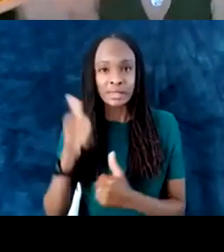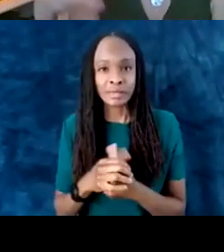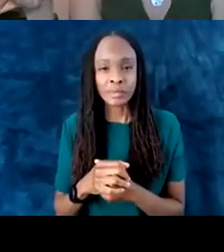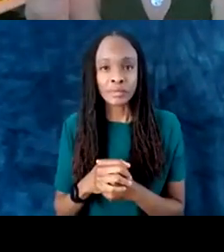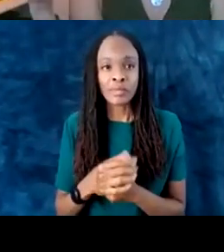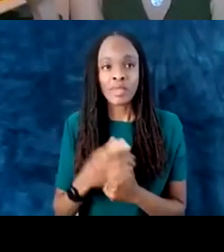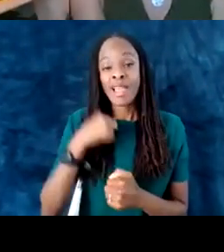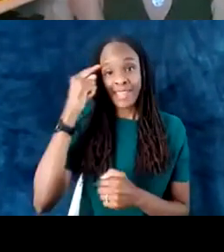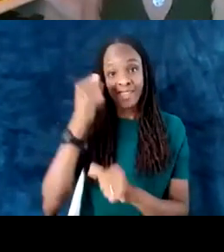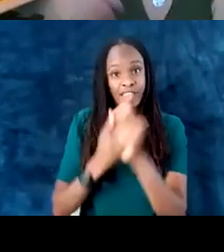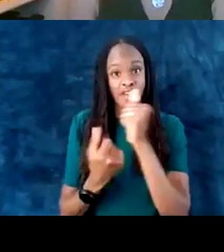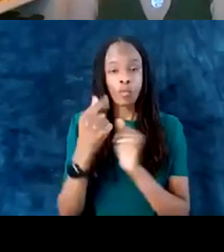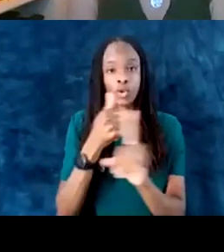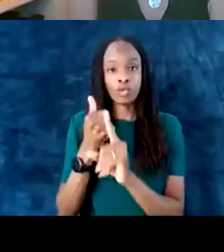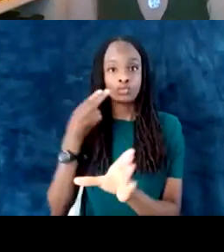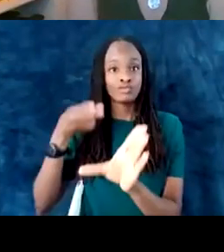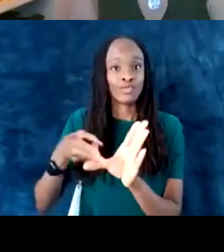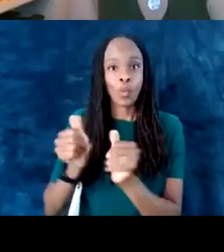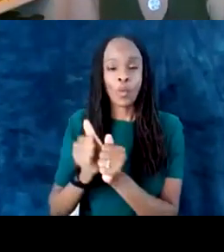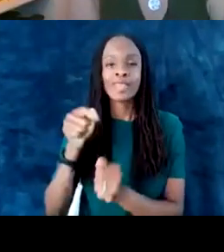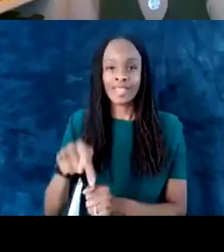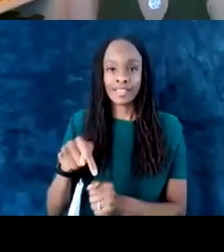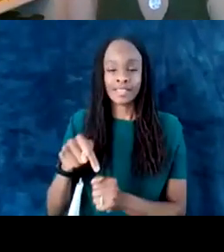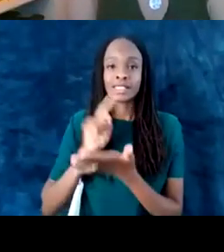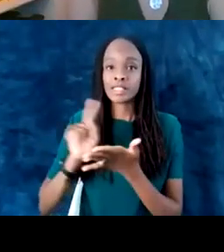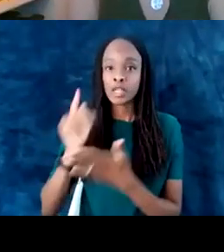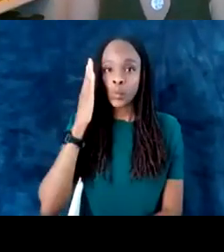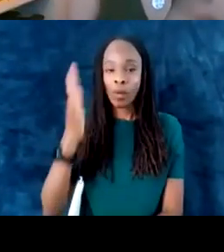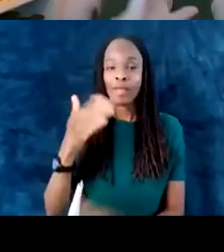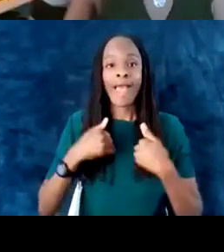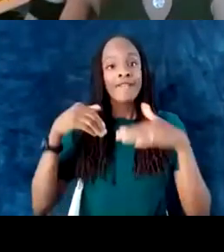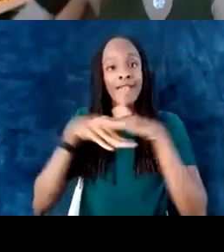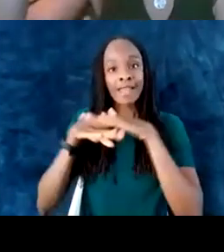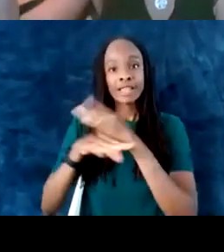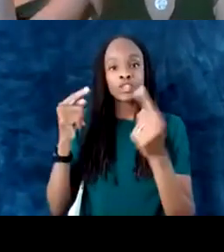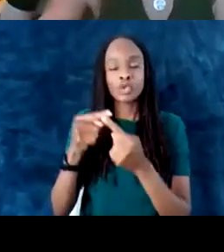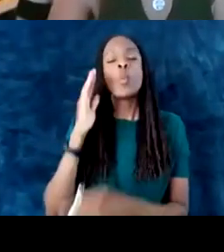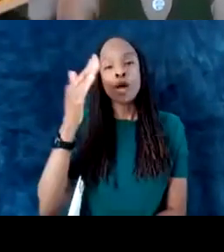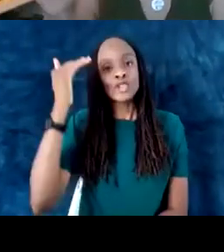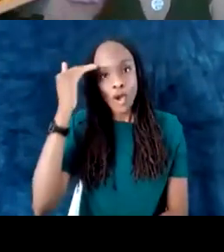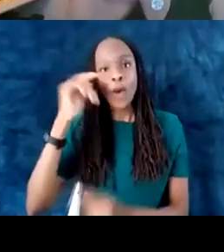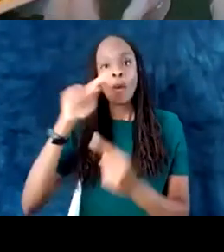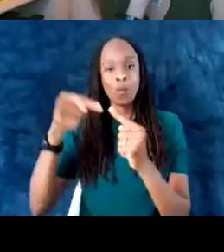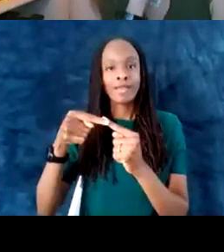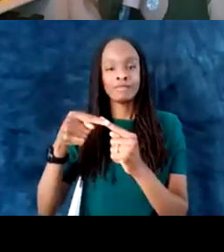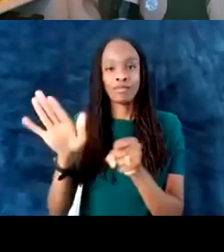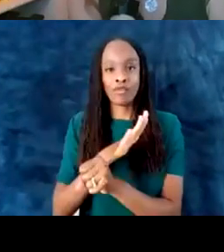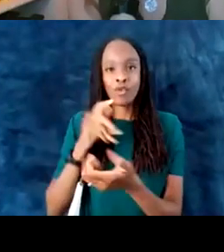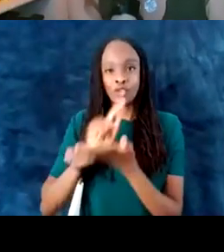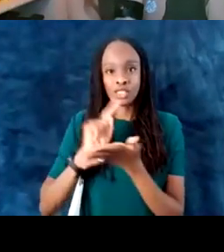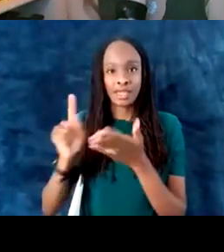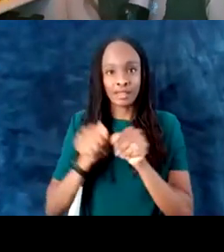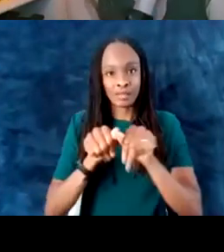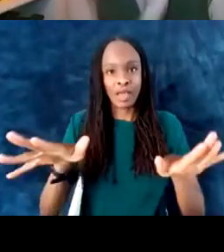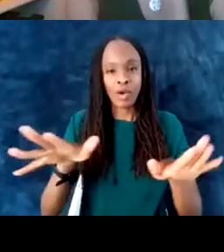think everyone who participates on this study will have access to the full, will know when the full study comes out. And one other thing